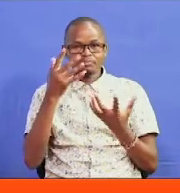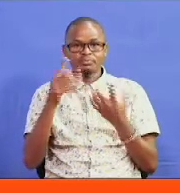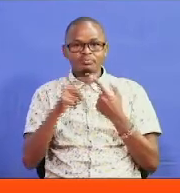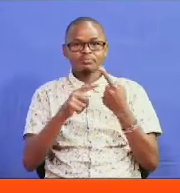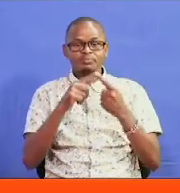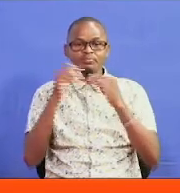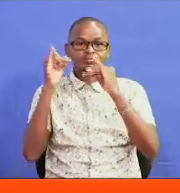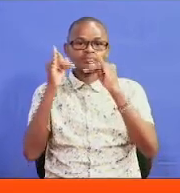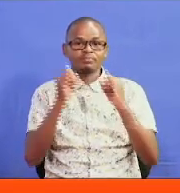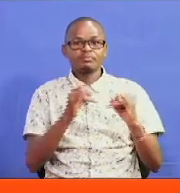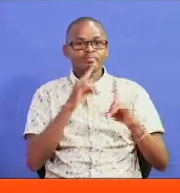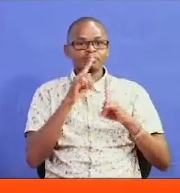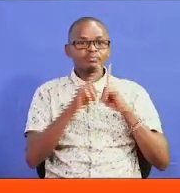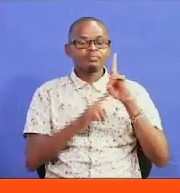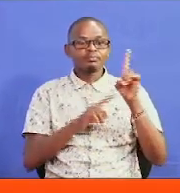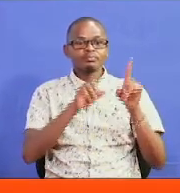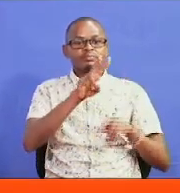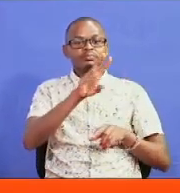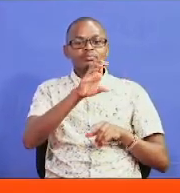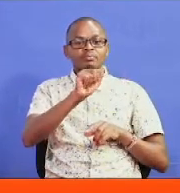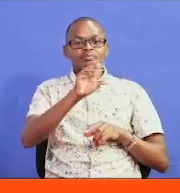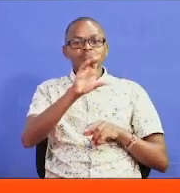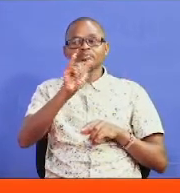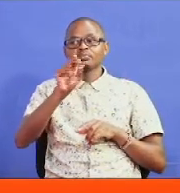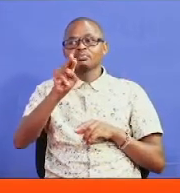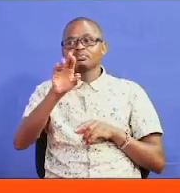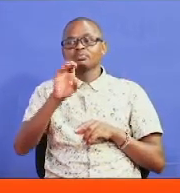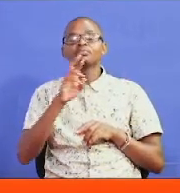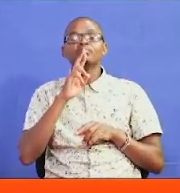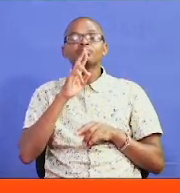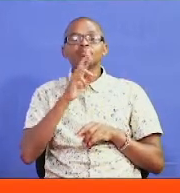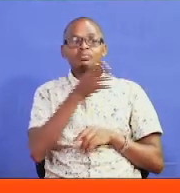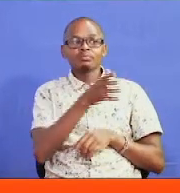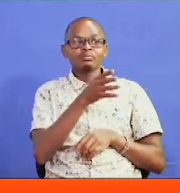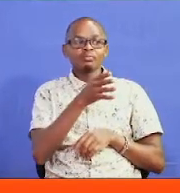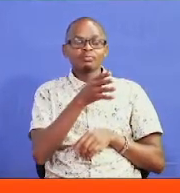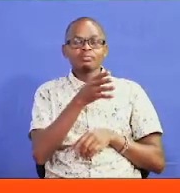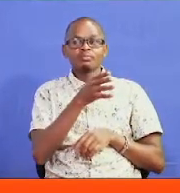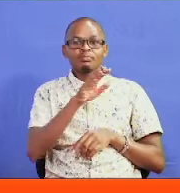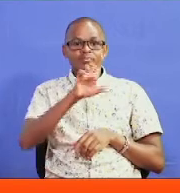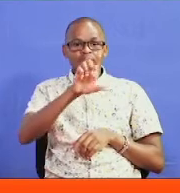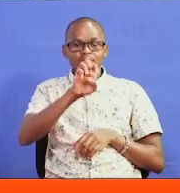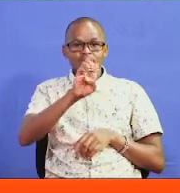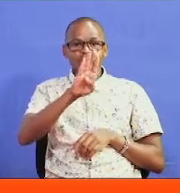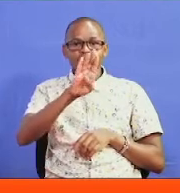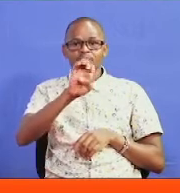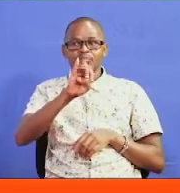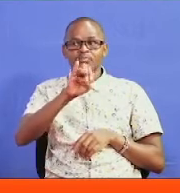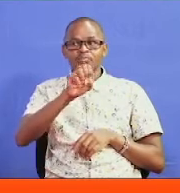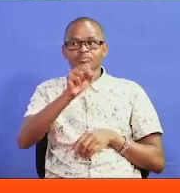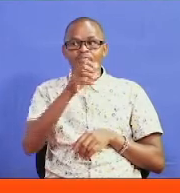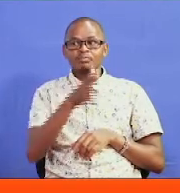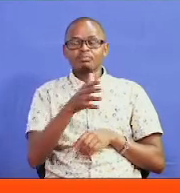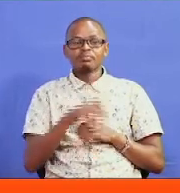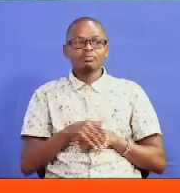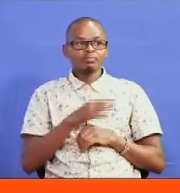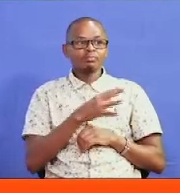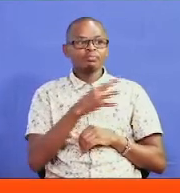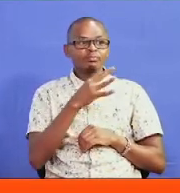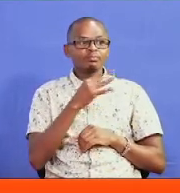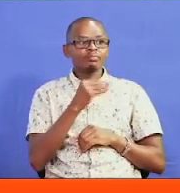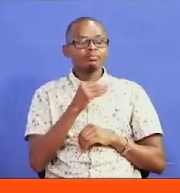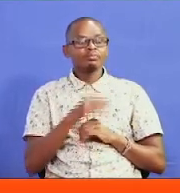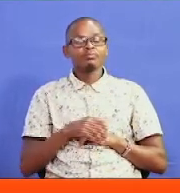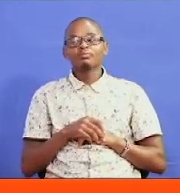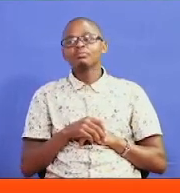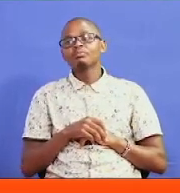when you're introducing this, you talked of vaccines for rabies? Yeah, they are actually. Rabies vaccine is actually available. Okay.